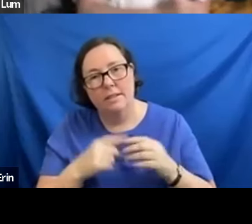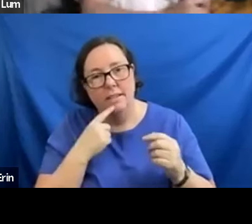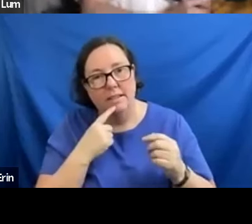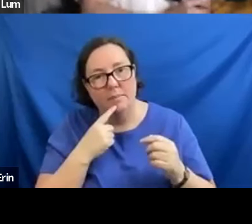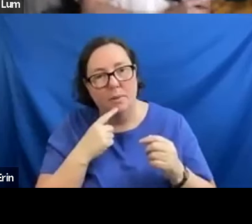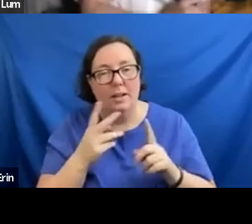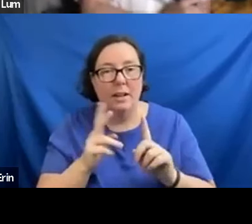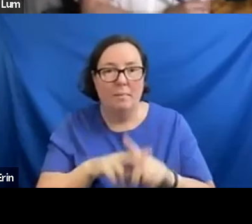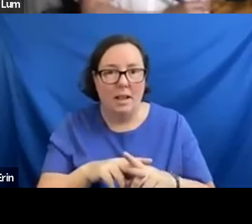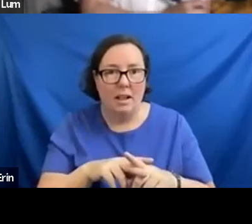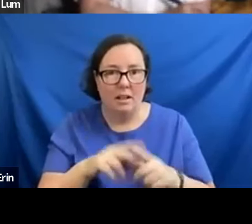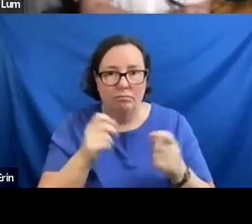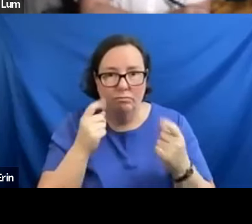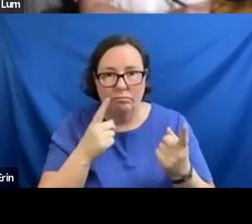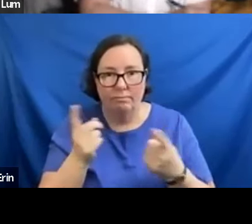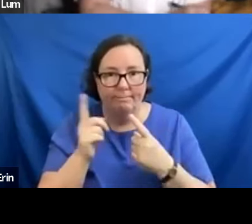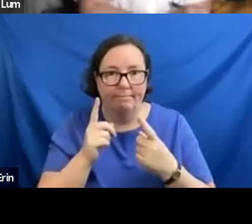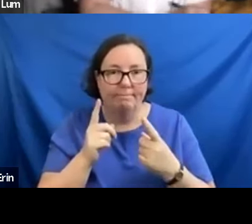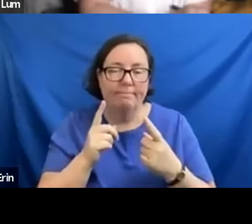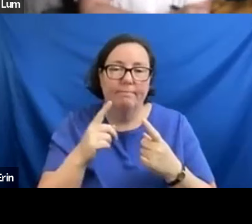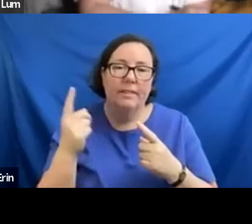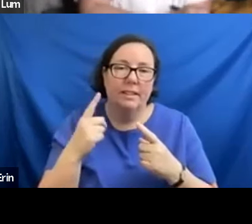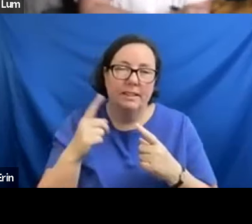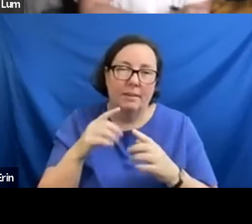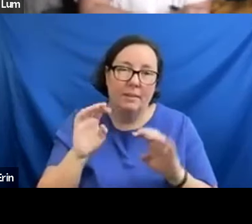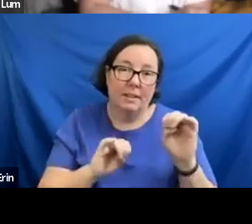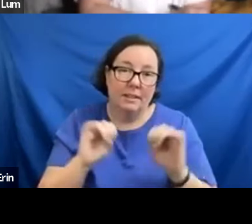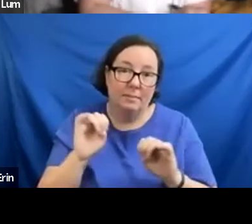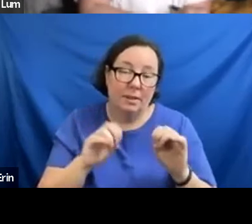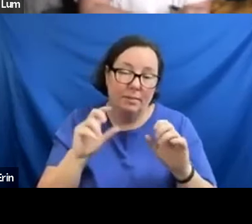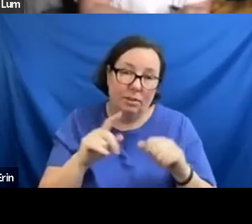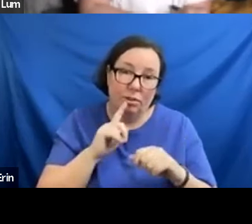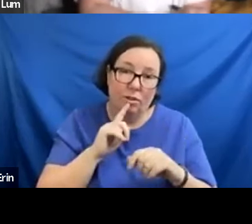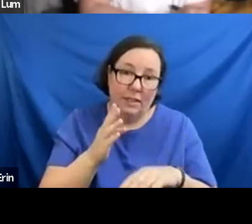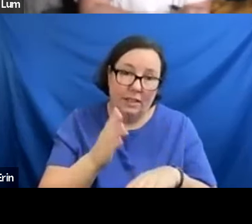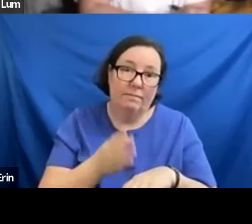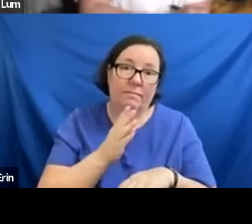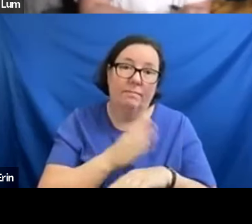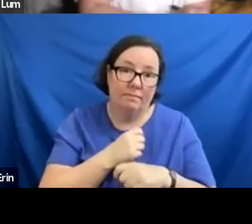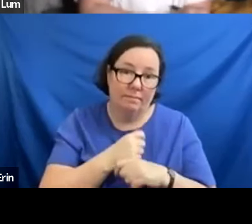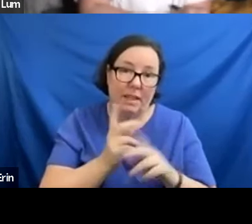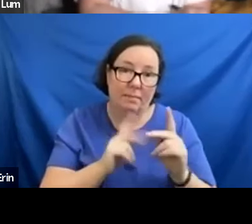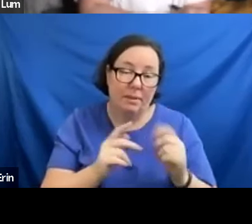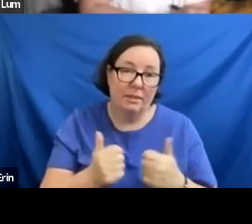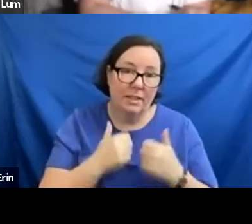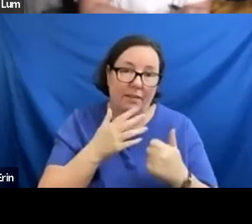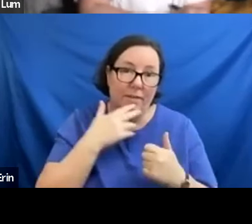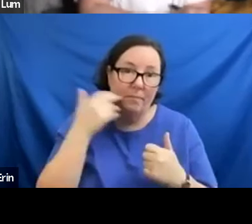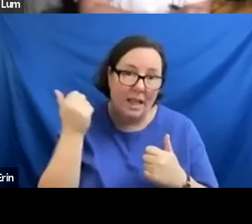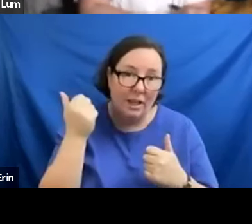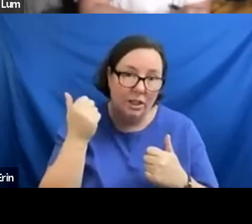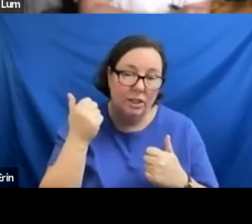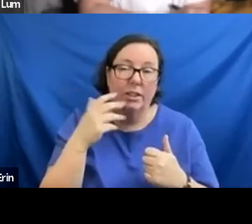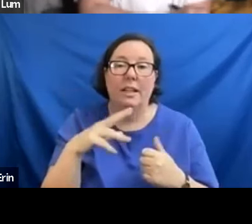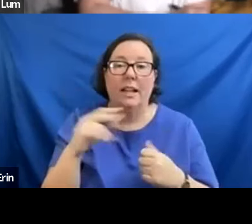disappointments and apply that to something that is an experiment that could really make people's lives a lot better and could